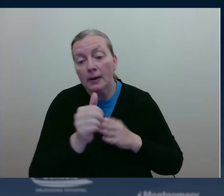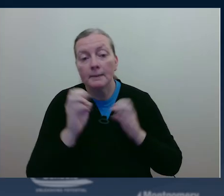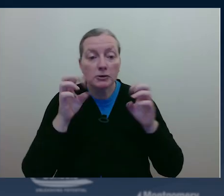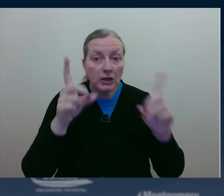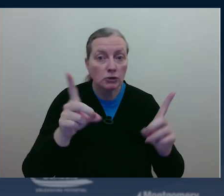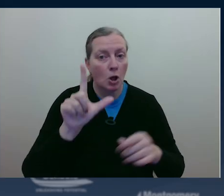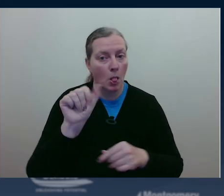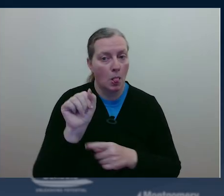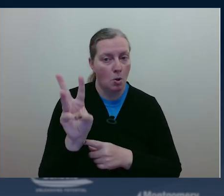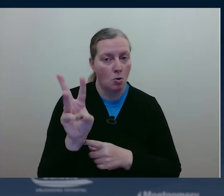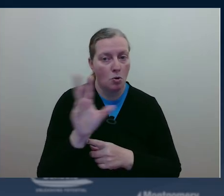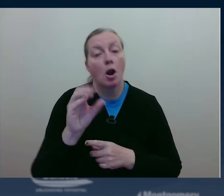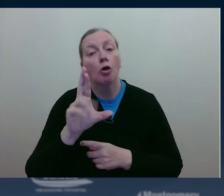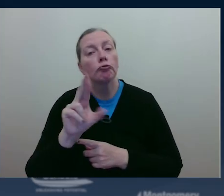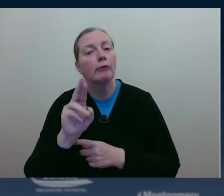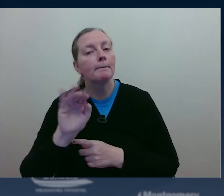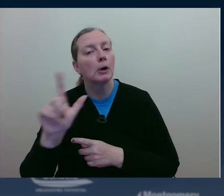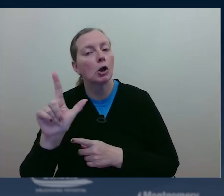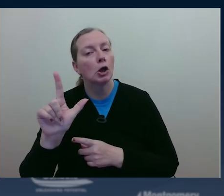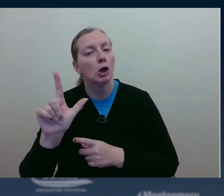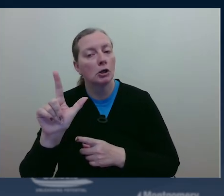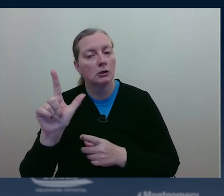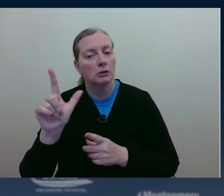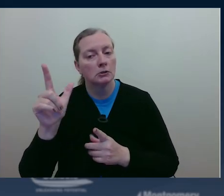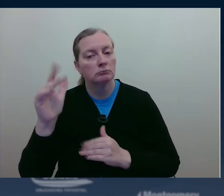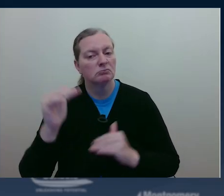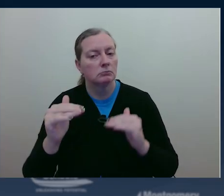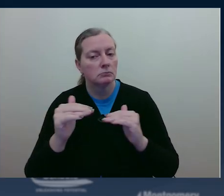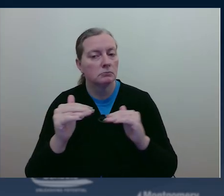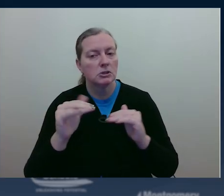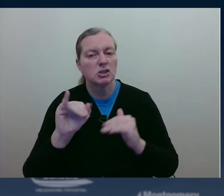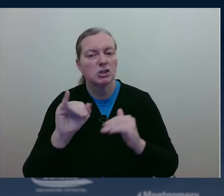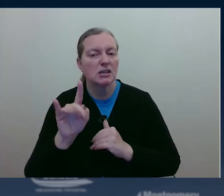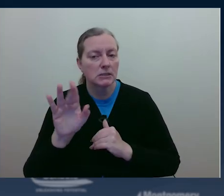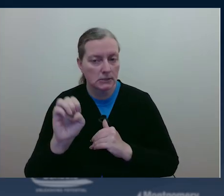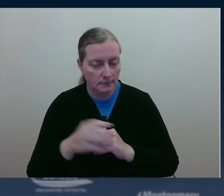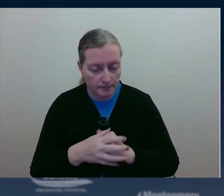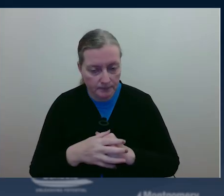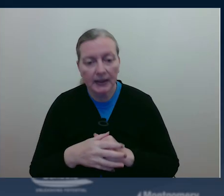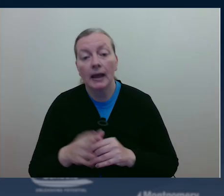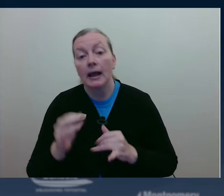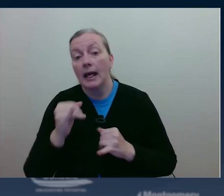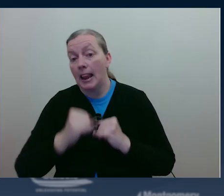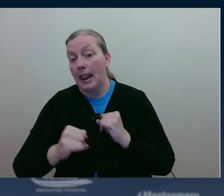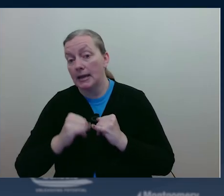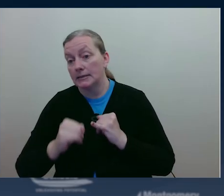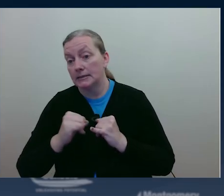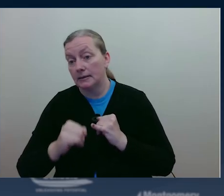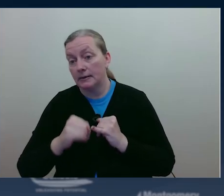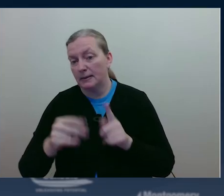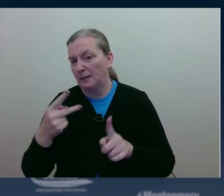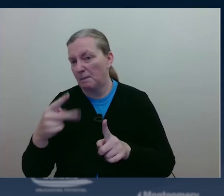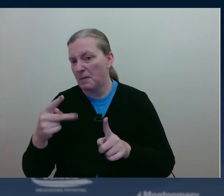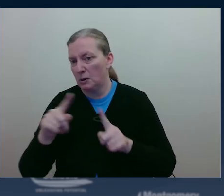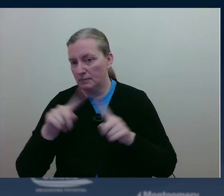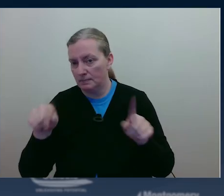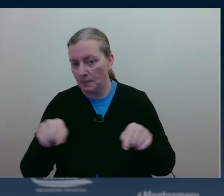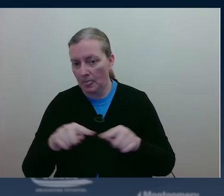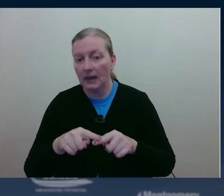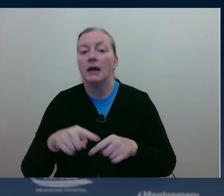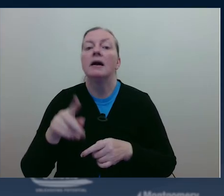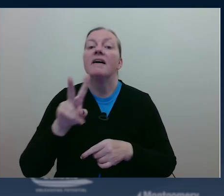justice. The last of our 5 themes is the Visual and Performing Arts, Design, and Communication Programs